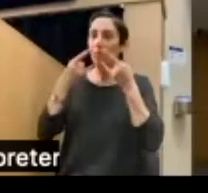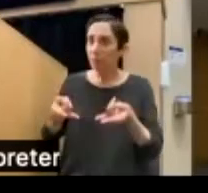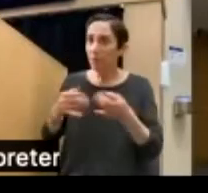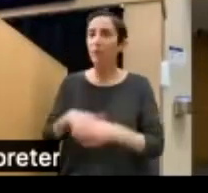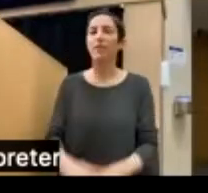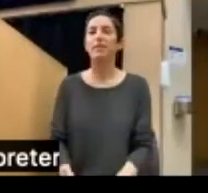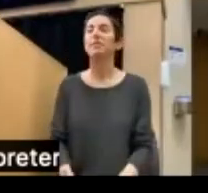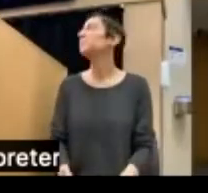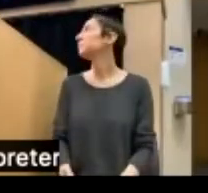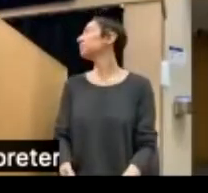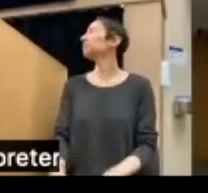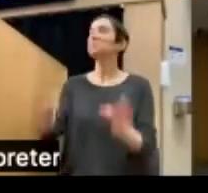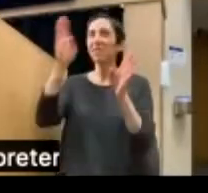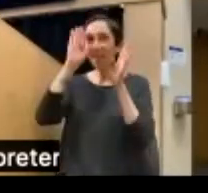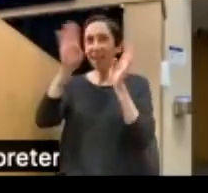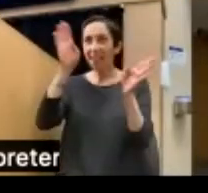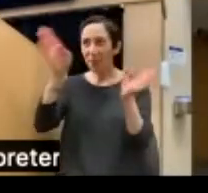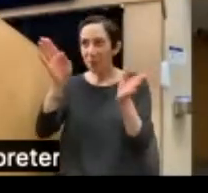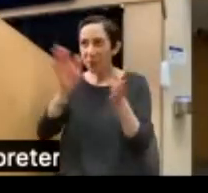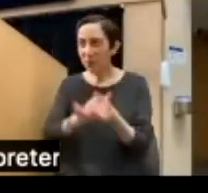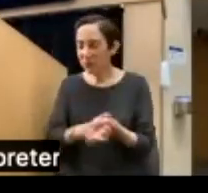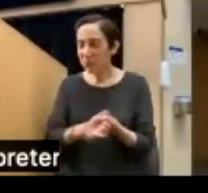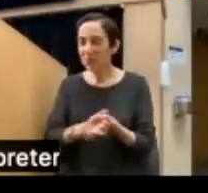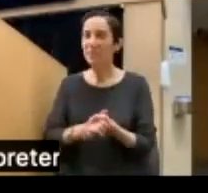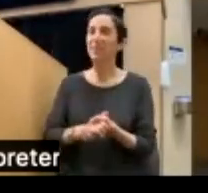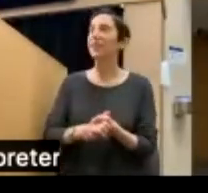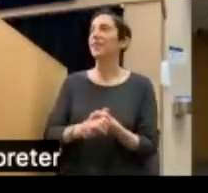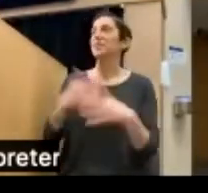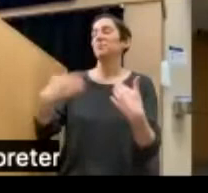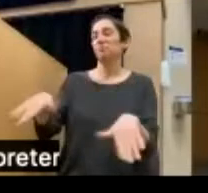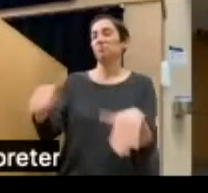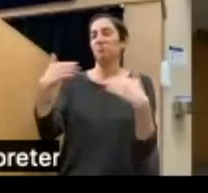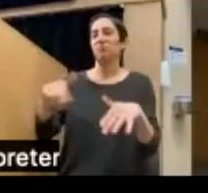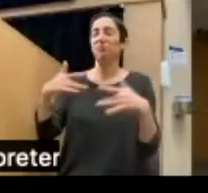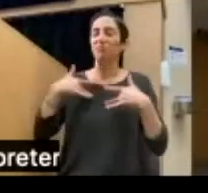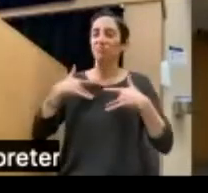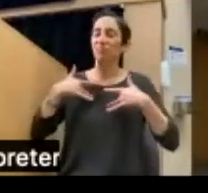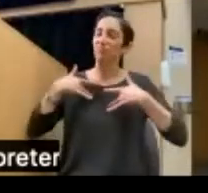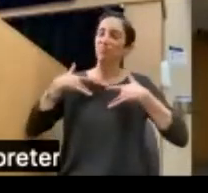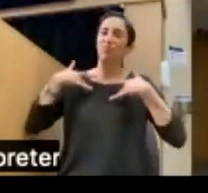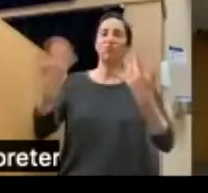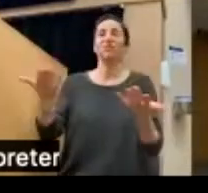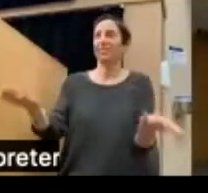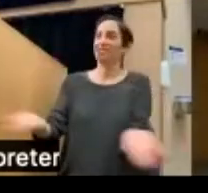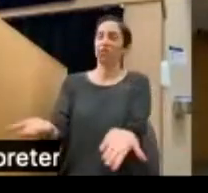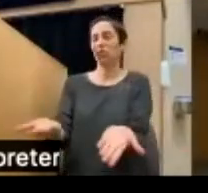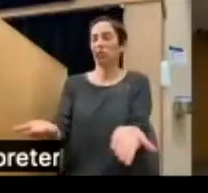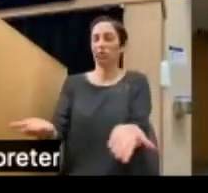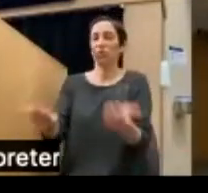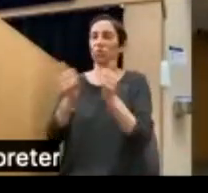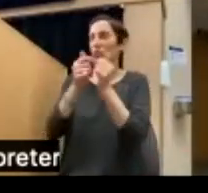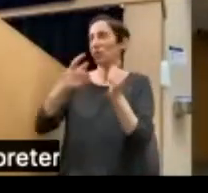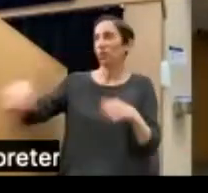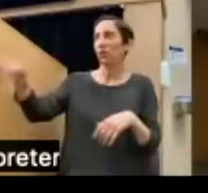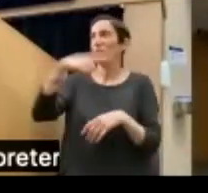Well, hello, everyone. It is such a pleasure to be here with you all.